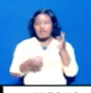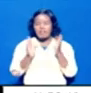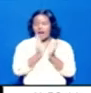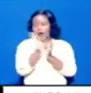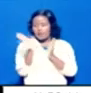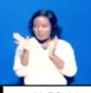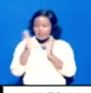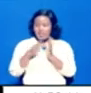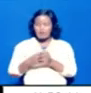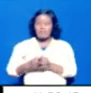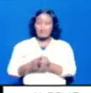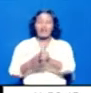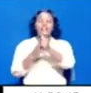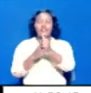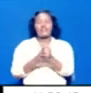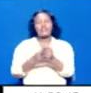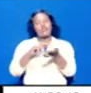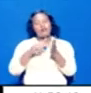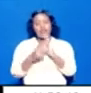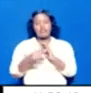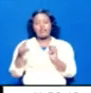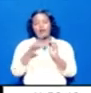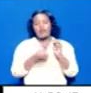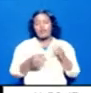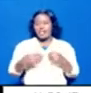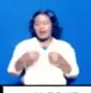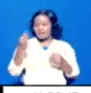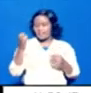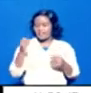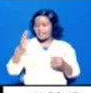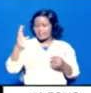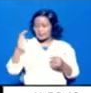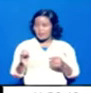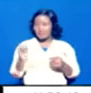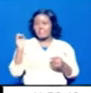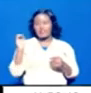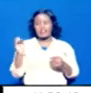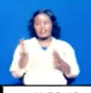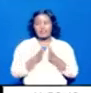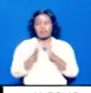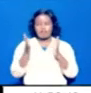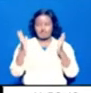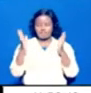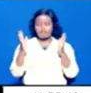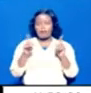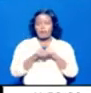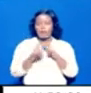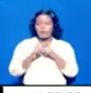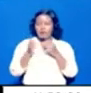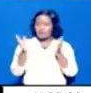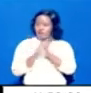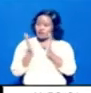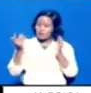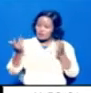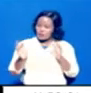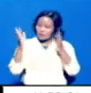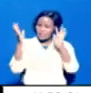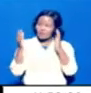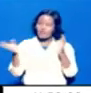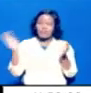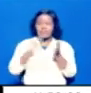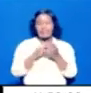lady. So we are already in the 30% that we have been looking for. And with those remarks, congratulations again, and thank